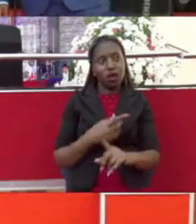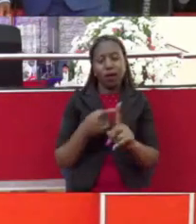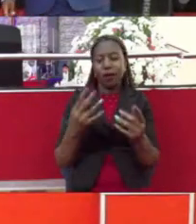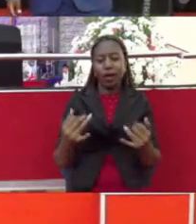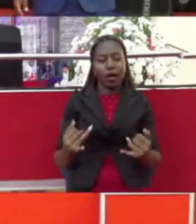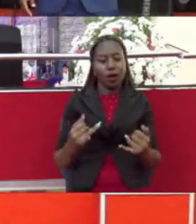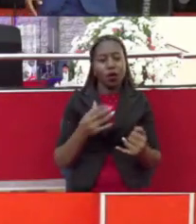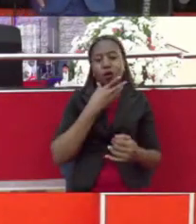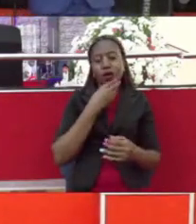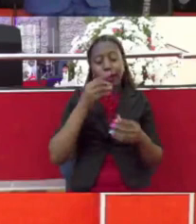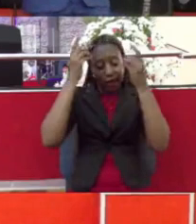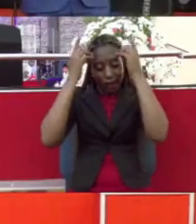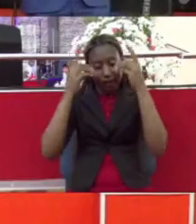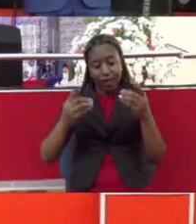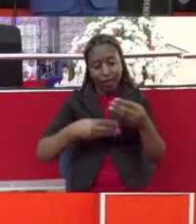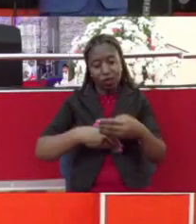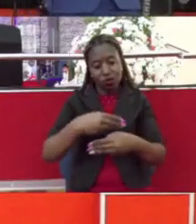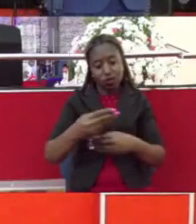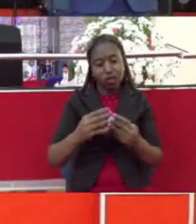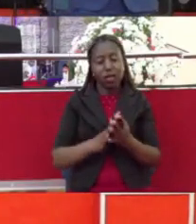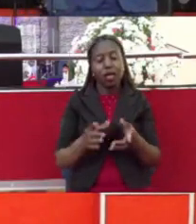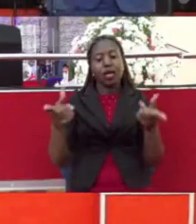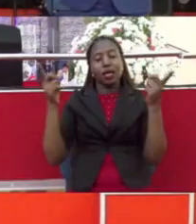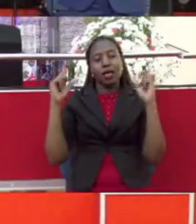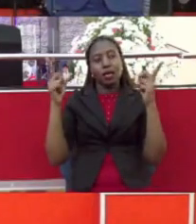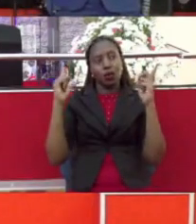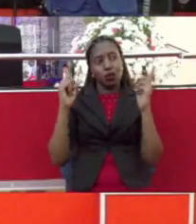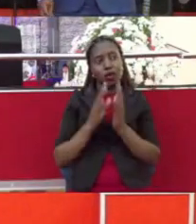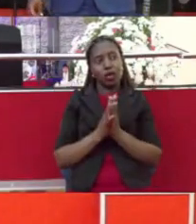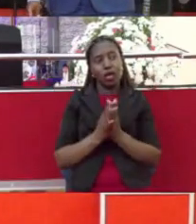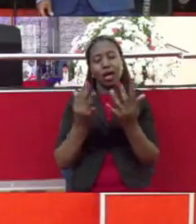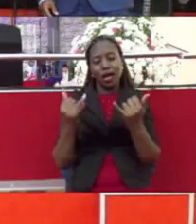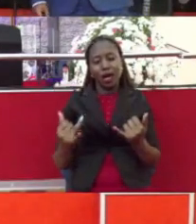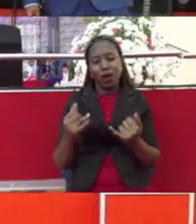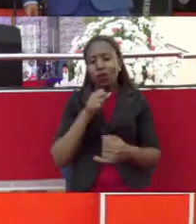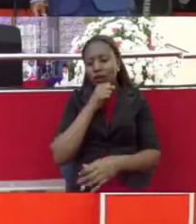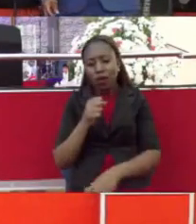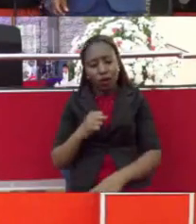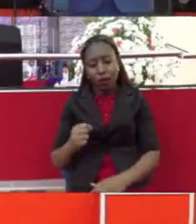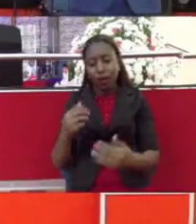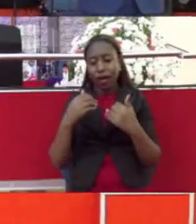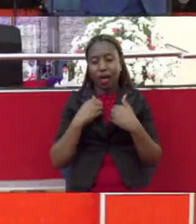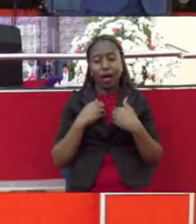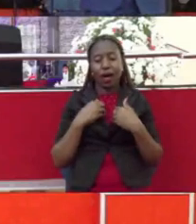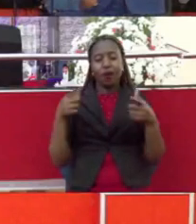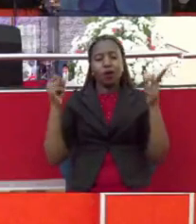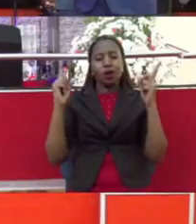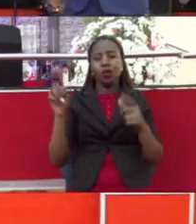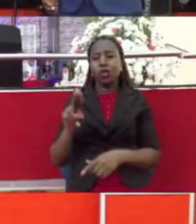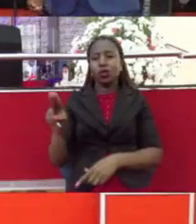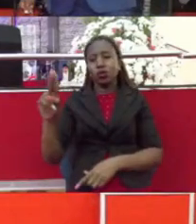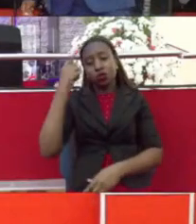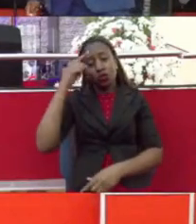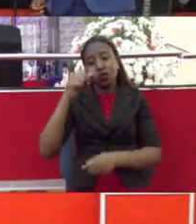a tool for working. Akajipata sasa hana ile chombo cha kazi. And he did not know what to do. Na hakujua afanye nini.